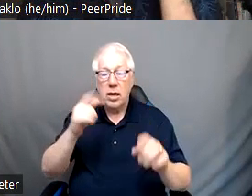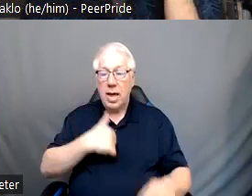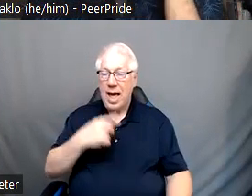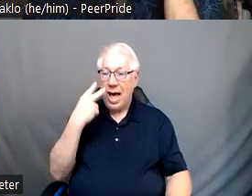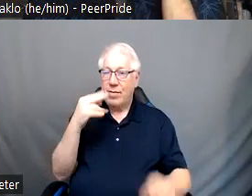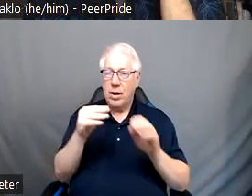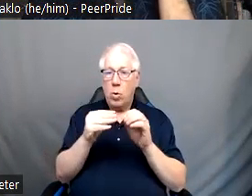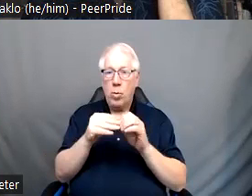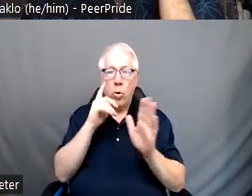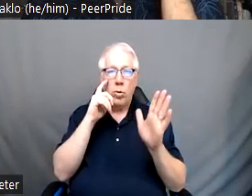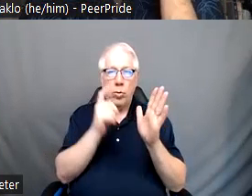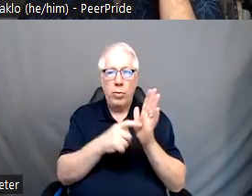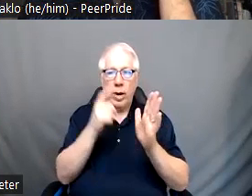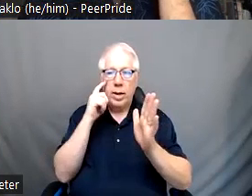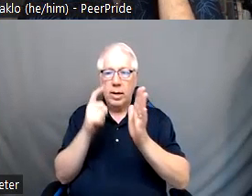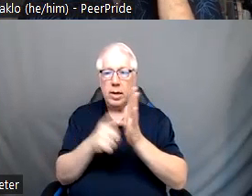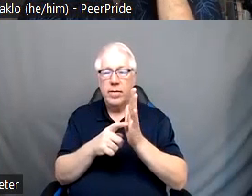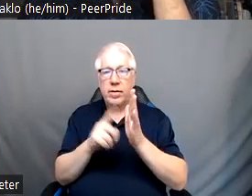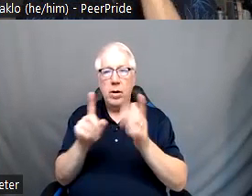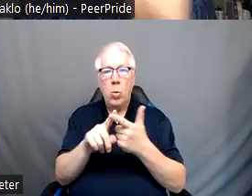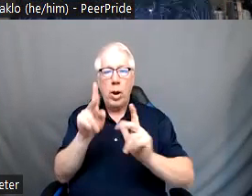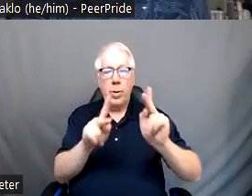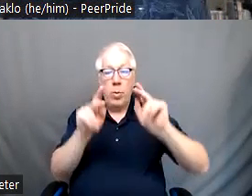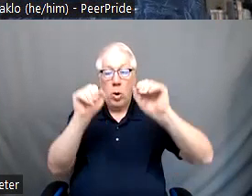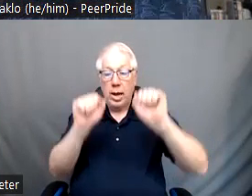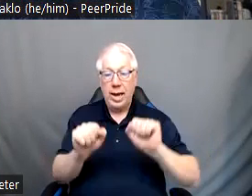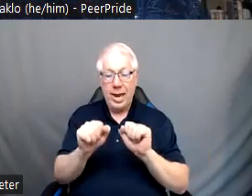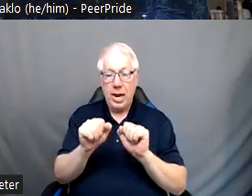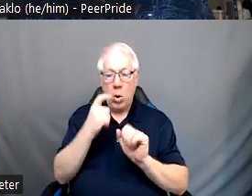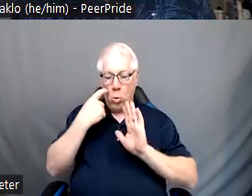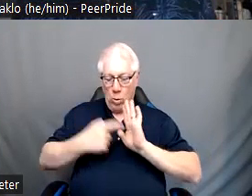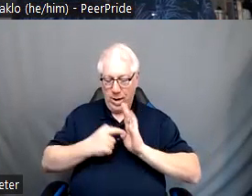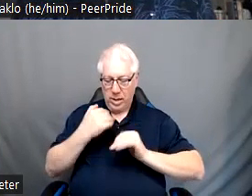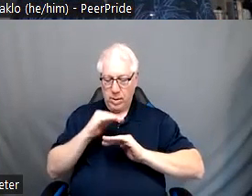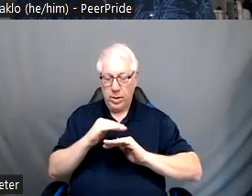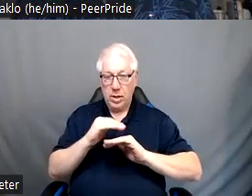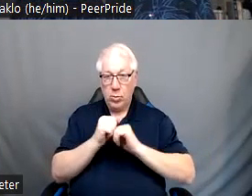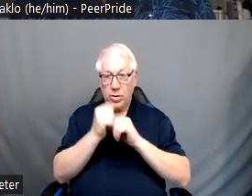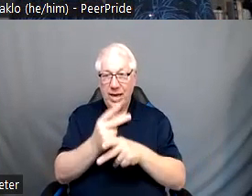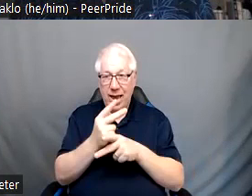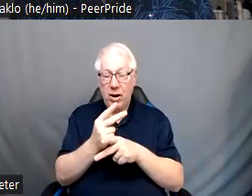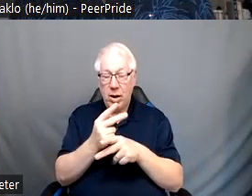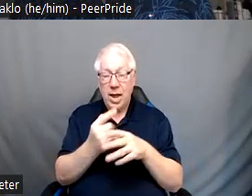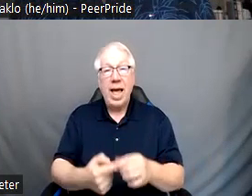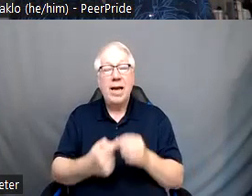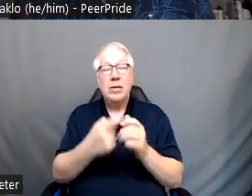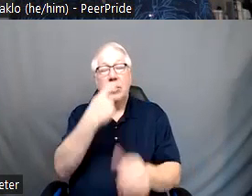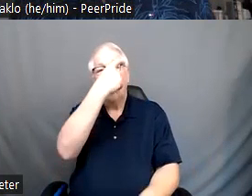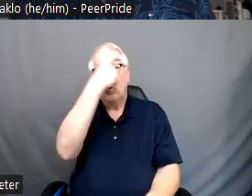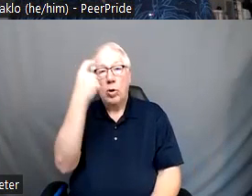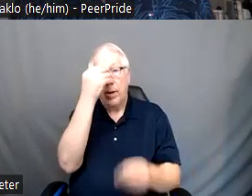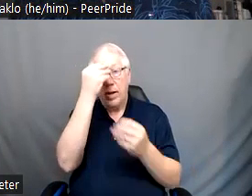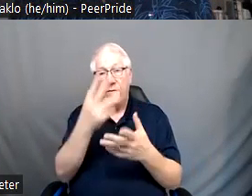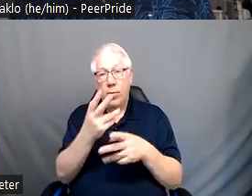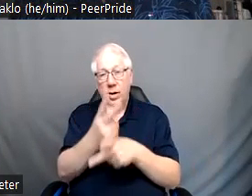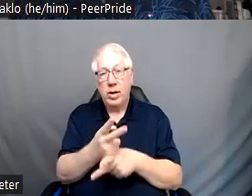and more recognition of when people can see their limitations with care. especially trauma-informed care for trans